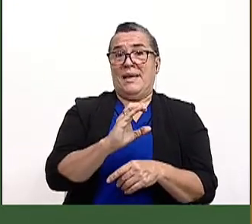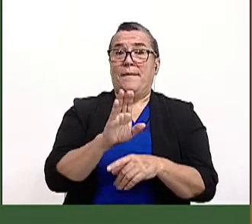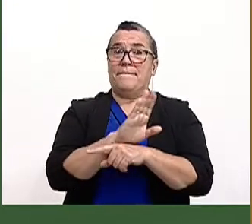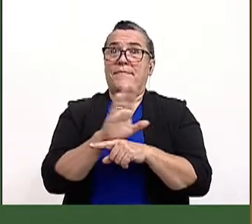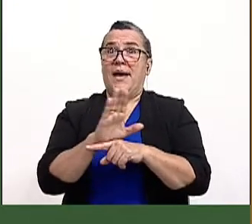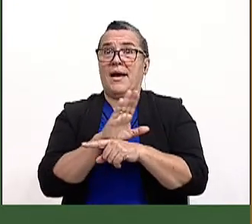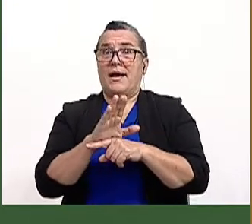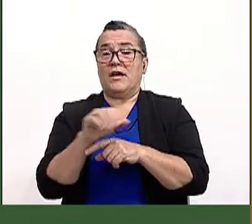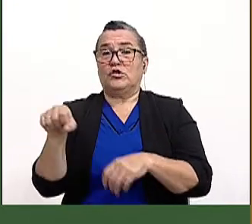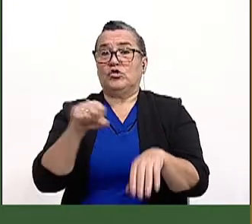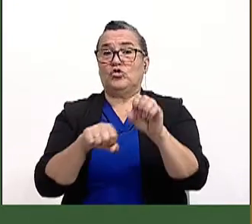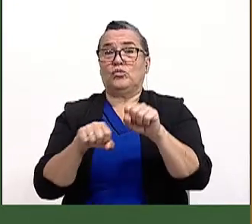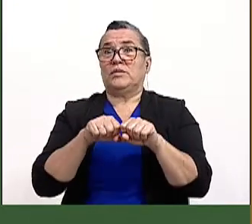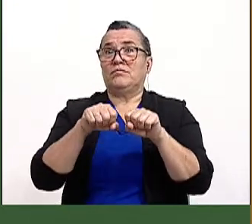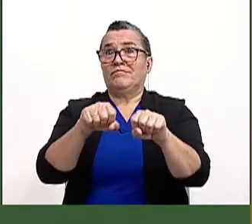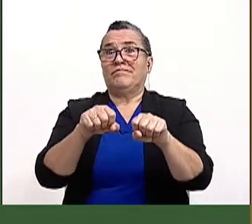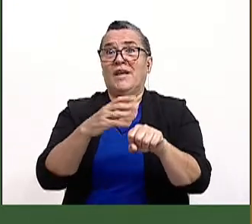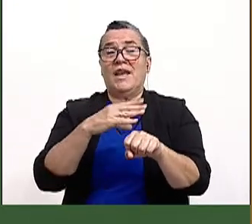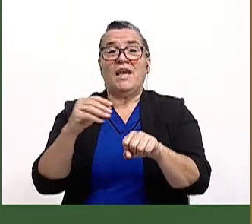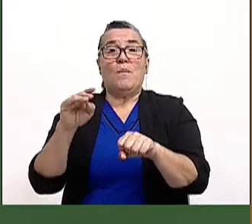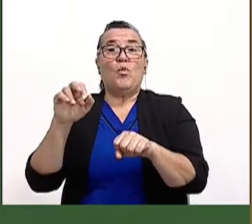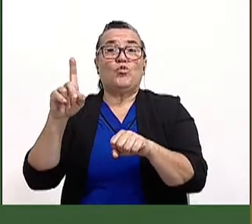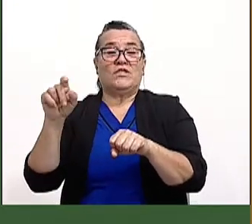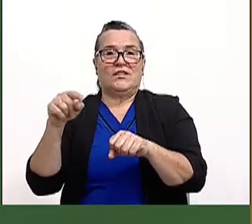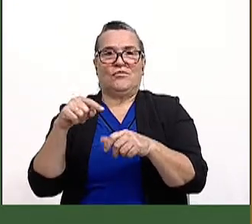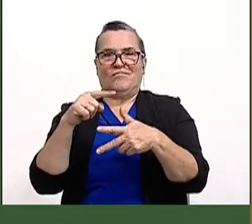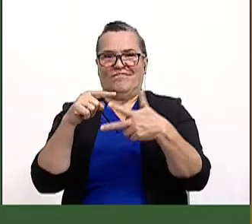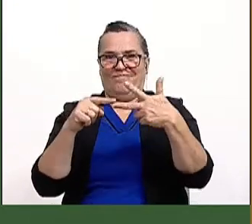a supermarket, and a museum.